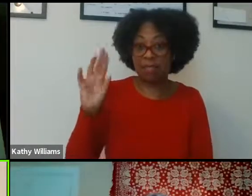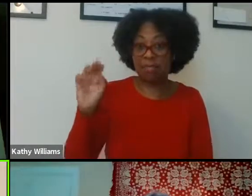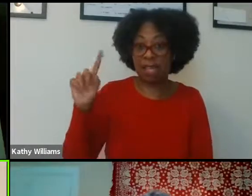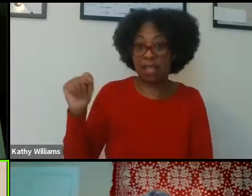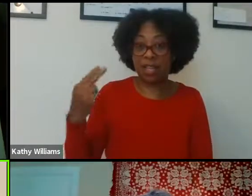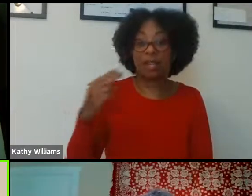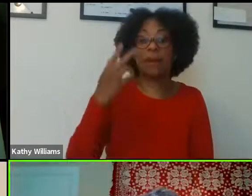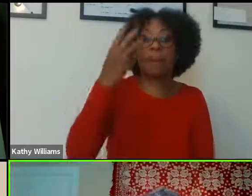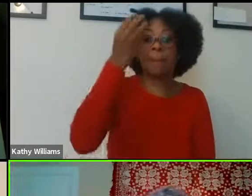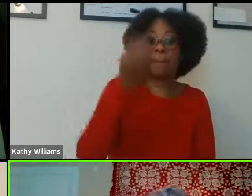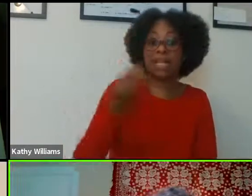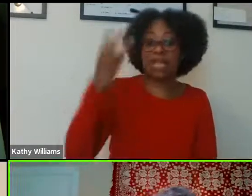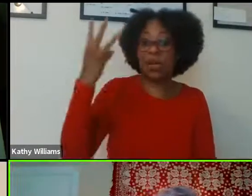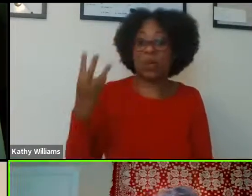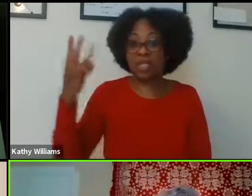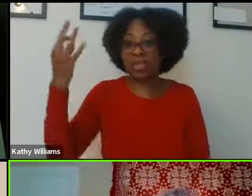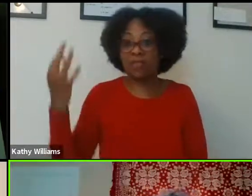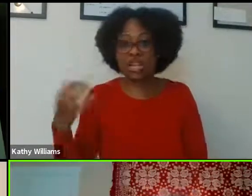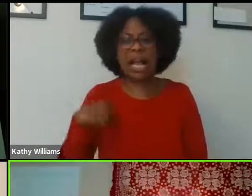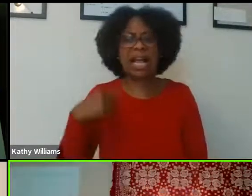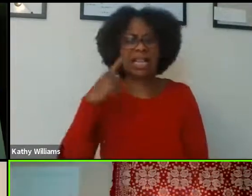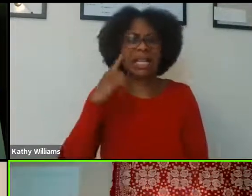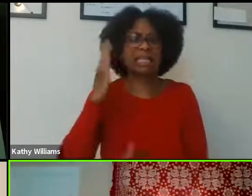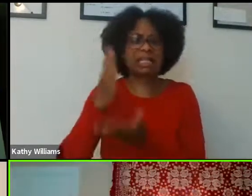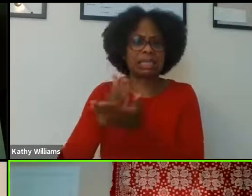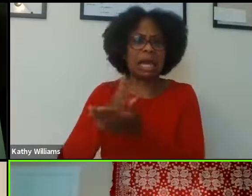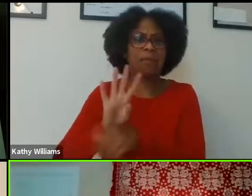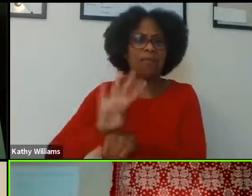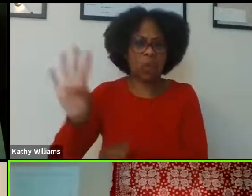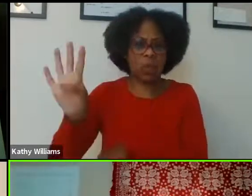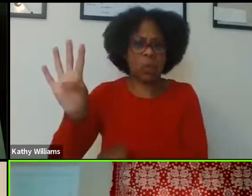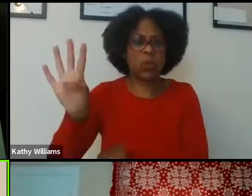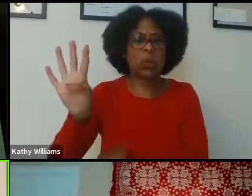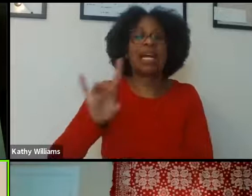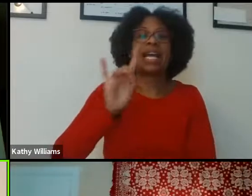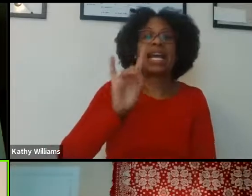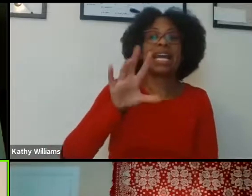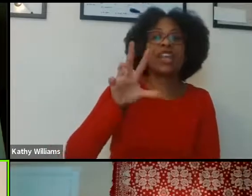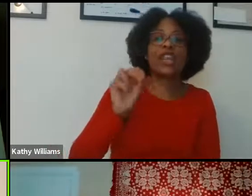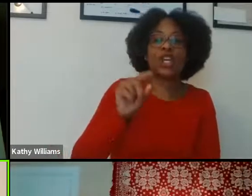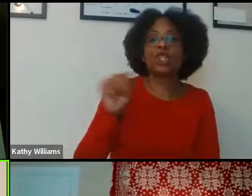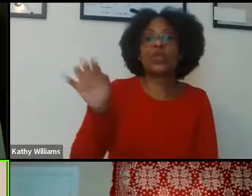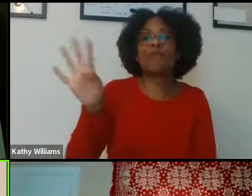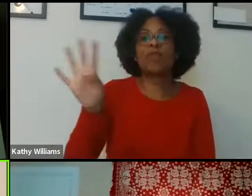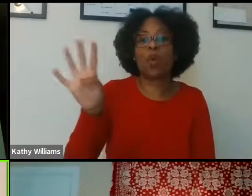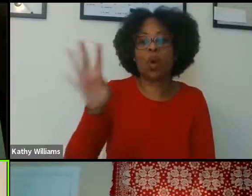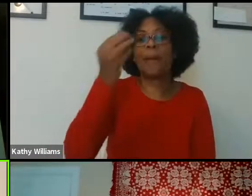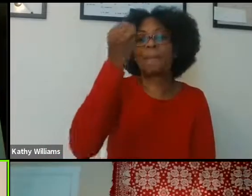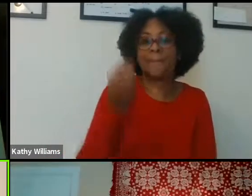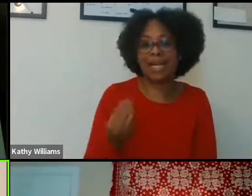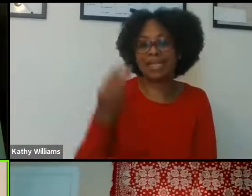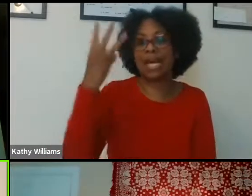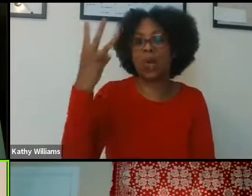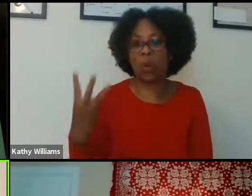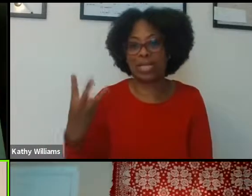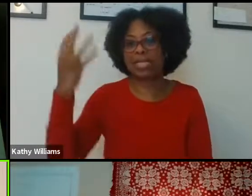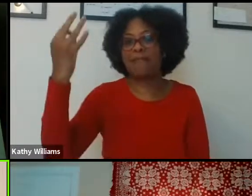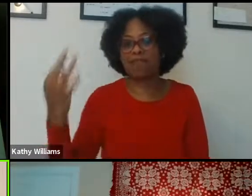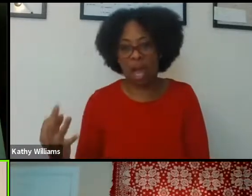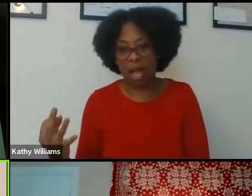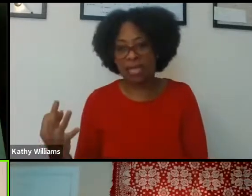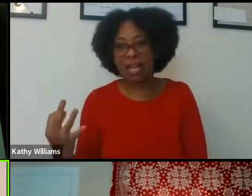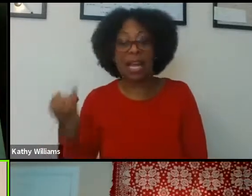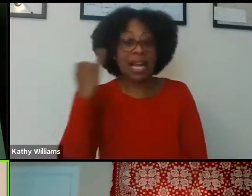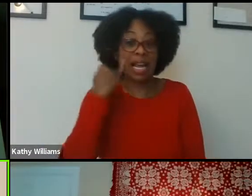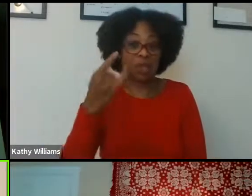Friday. Actually, I think we stop at 4. Sorry, 8:30 to 4, Monday, Wednesday, and Friday. If